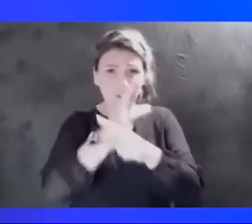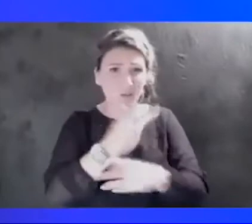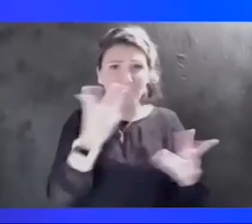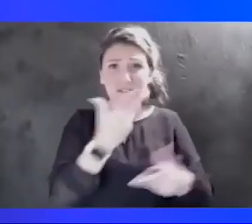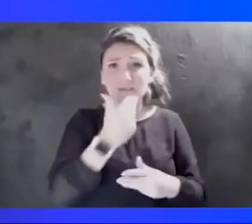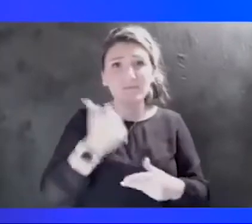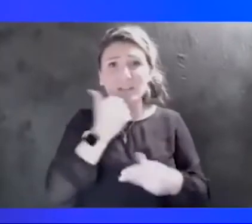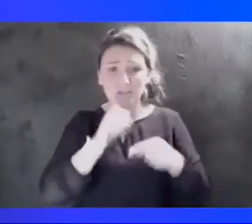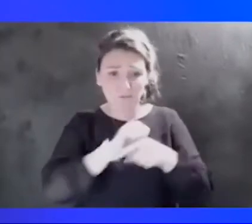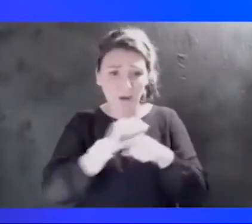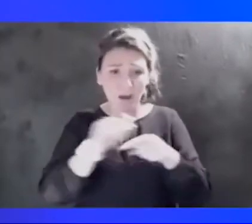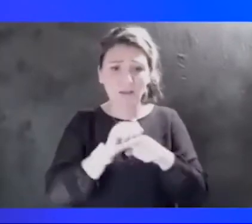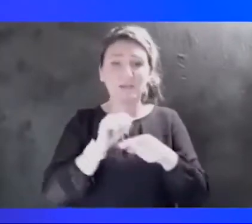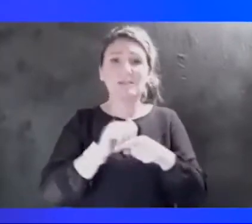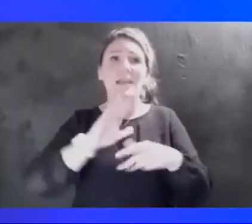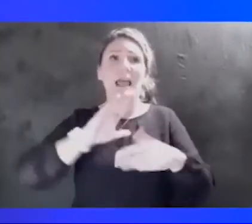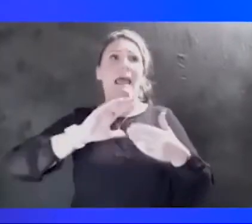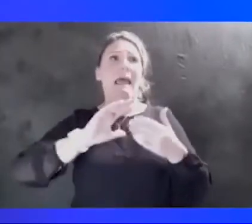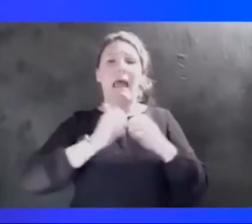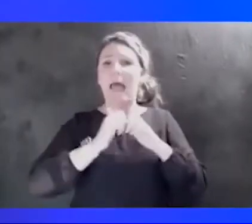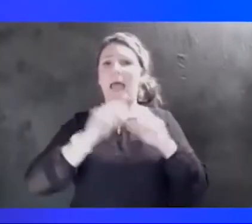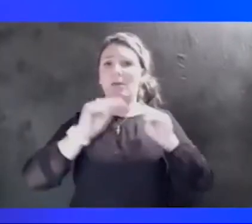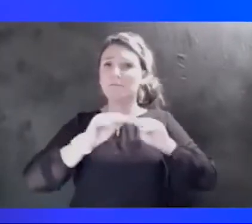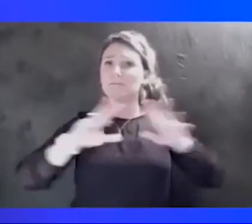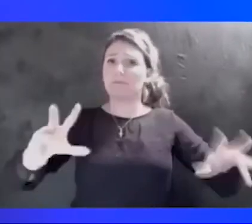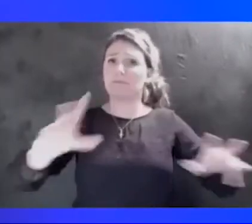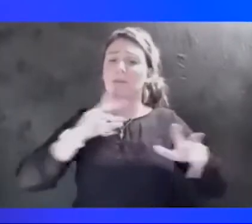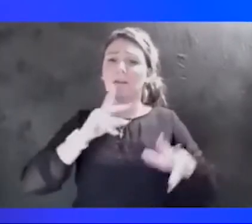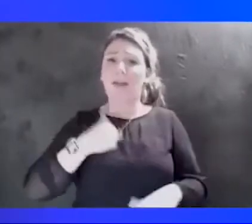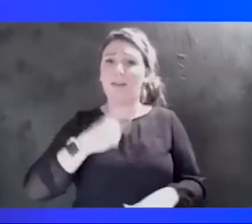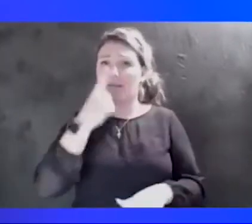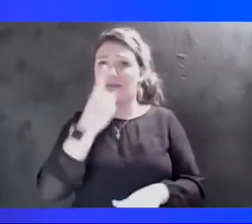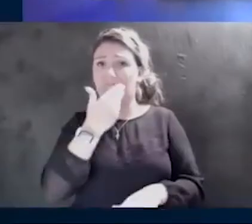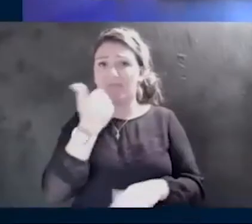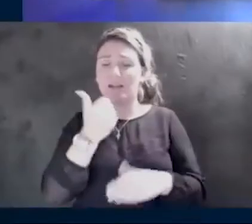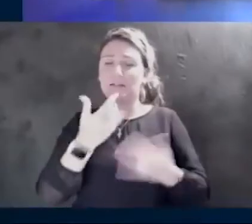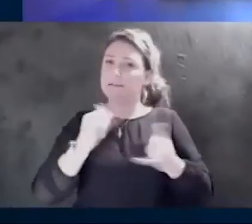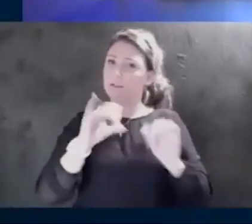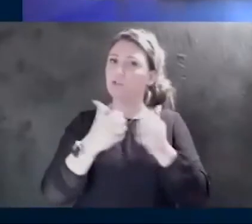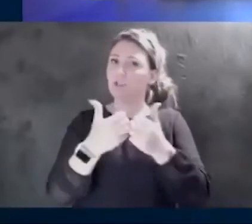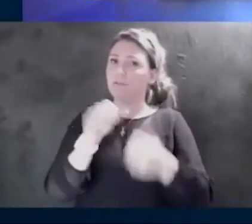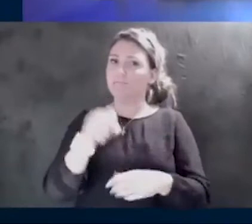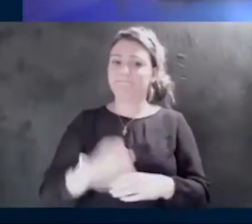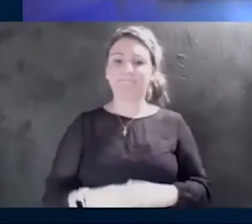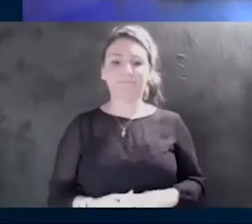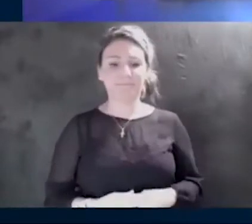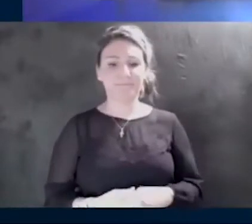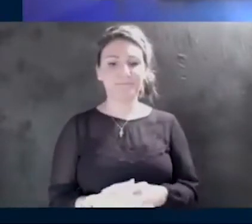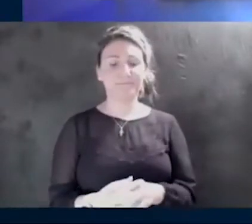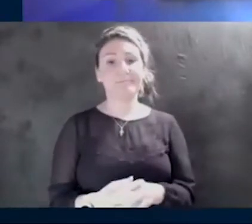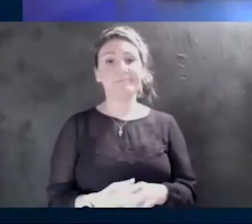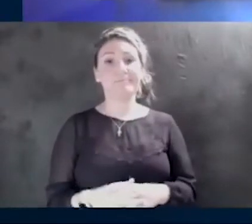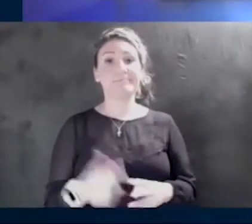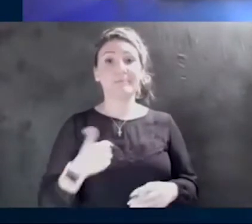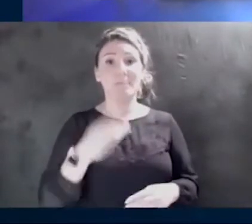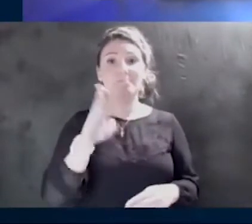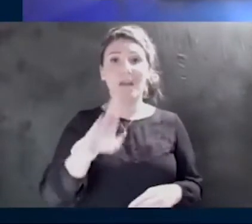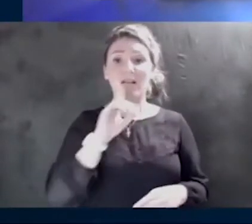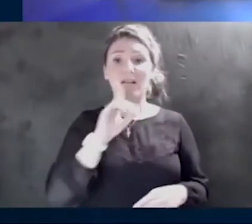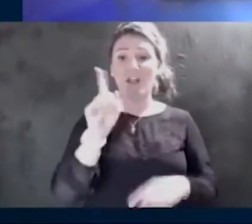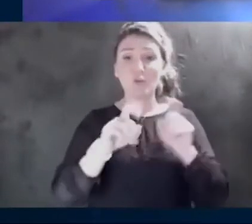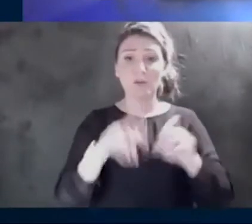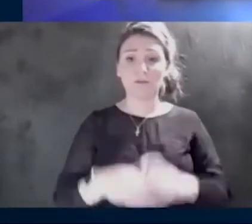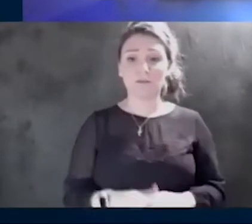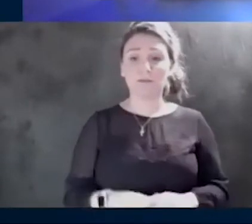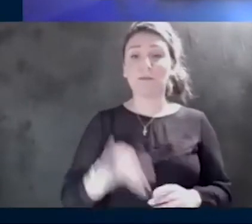out across? So I think it is better, but it's still a challenge. Yeah, I bet it is a big challenge. Jess, other questions? Yeah, Isaac wants to know,